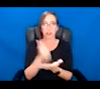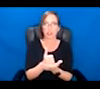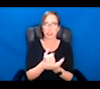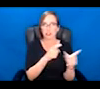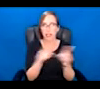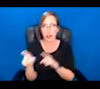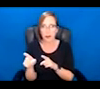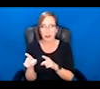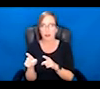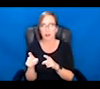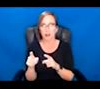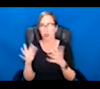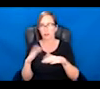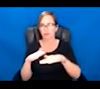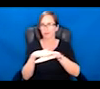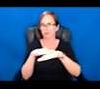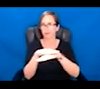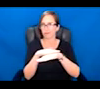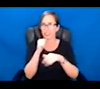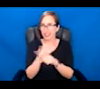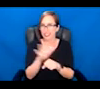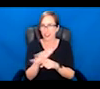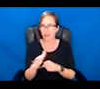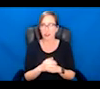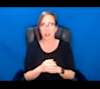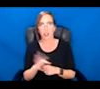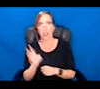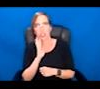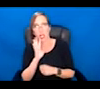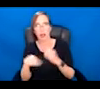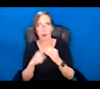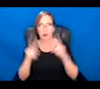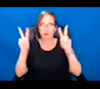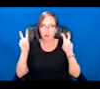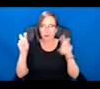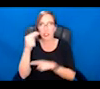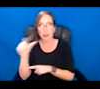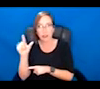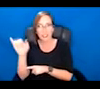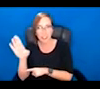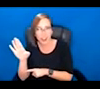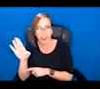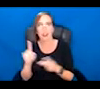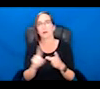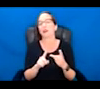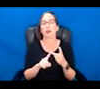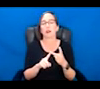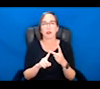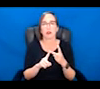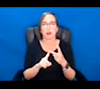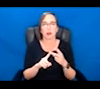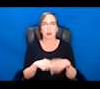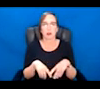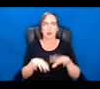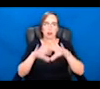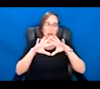fairly so superficial, you know, talking about green jobs and talking about there is a comprehensive